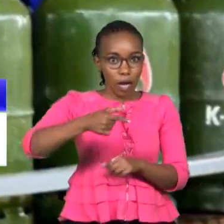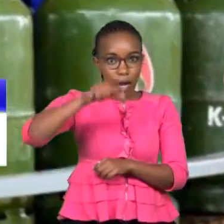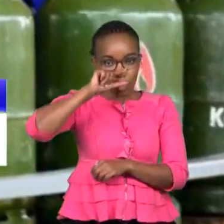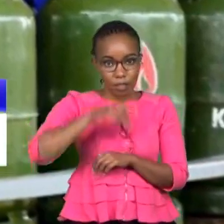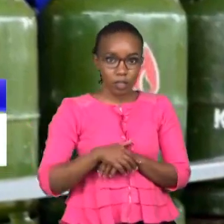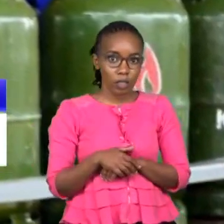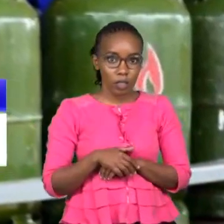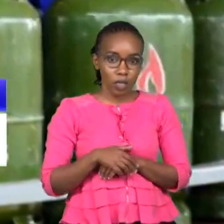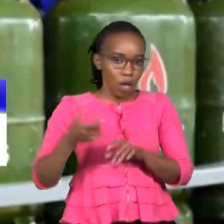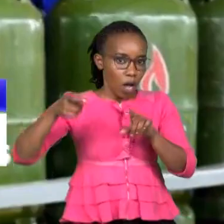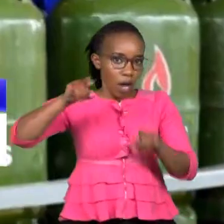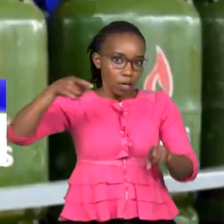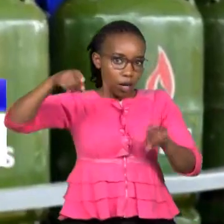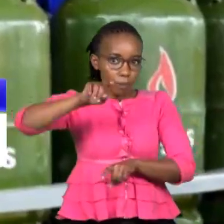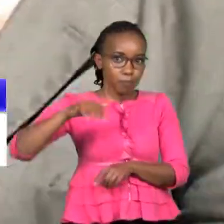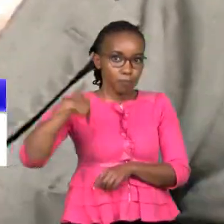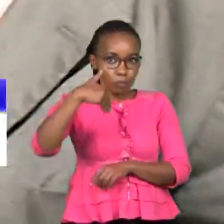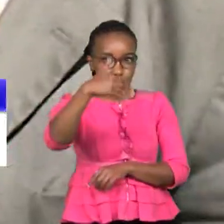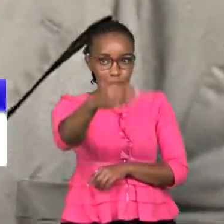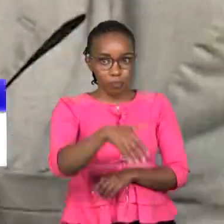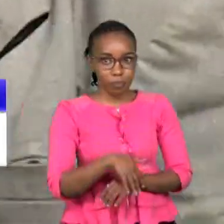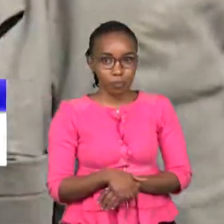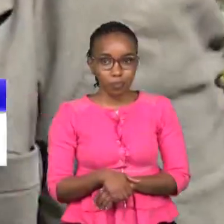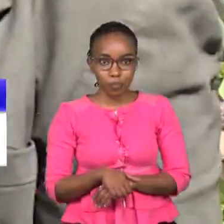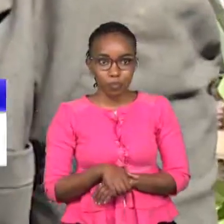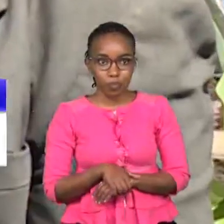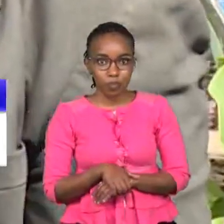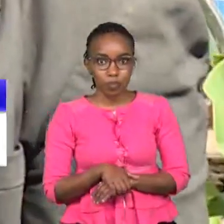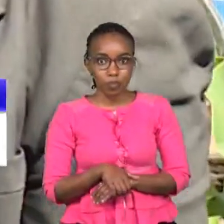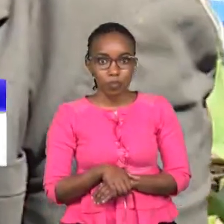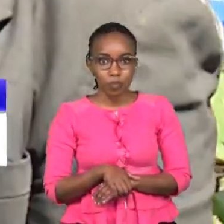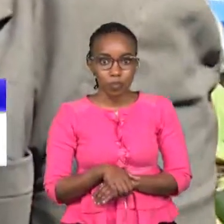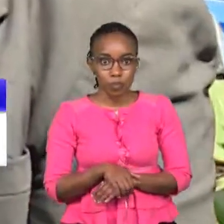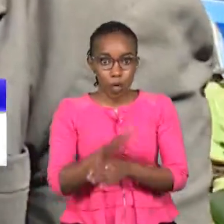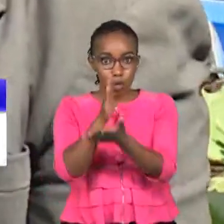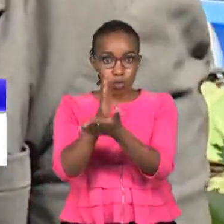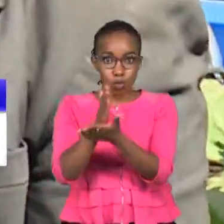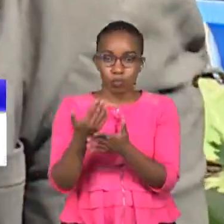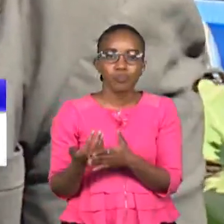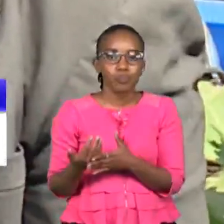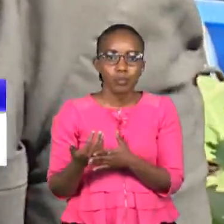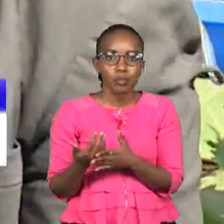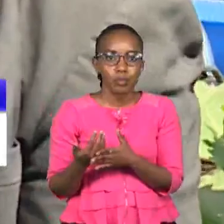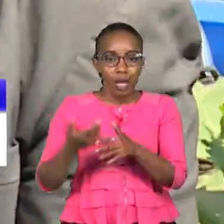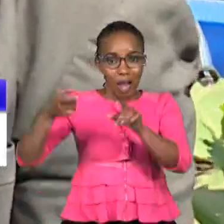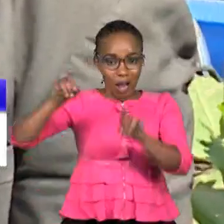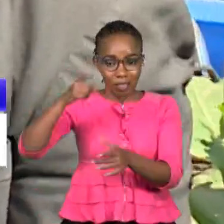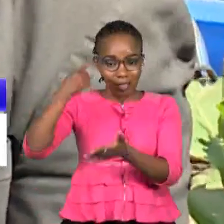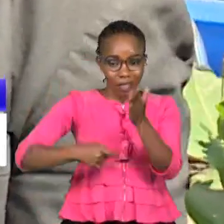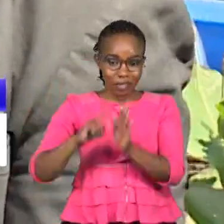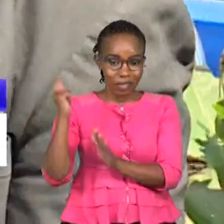been constantly increasing. Bololo kwa hakika mswada huu wa kuongeza ushuru na kodi nchini